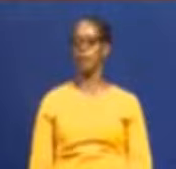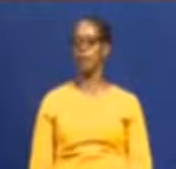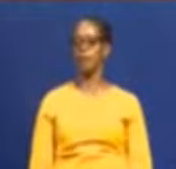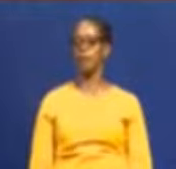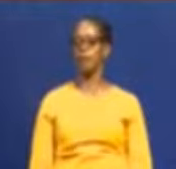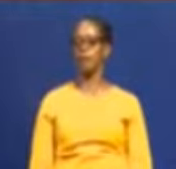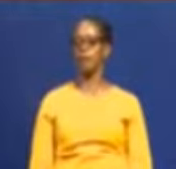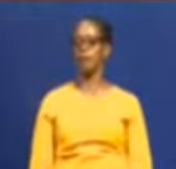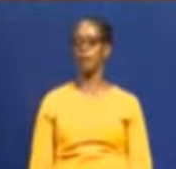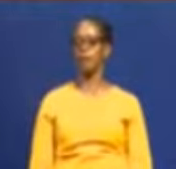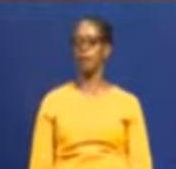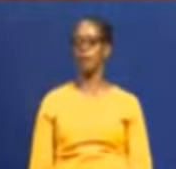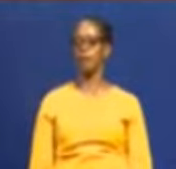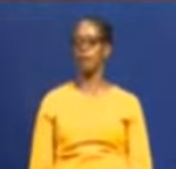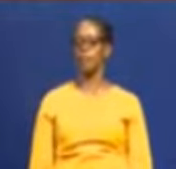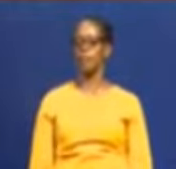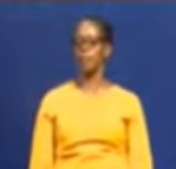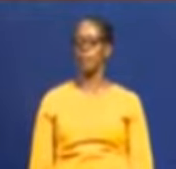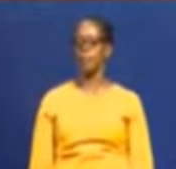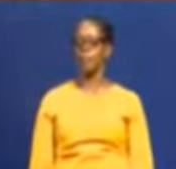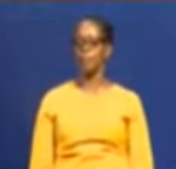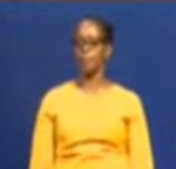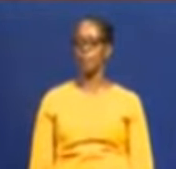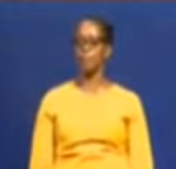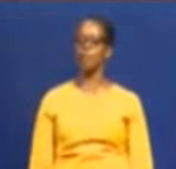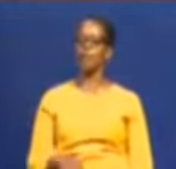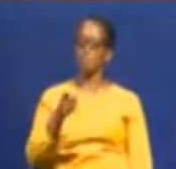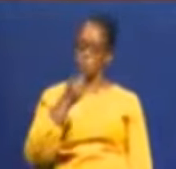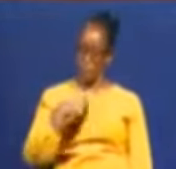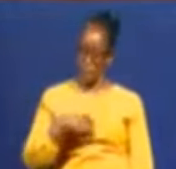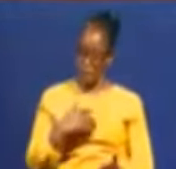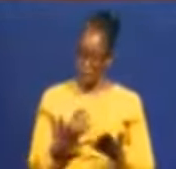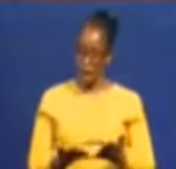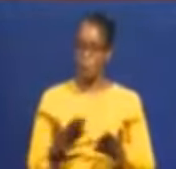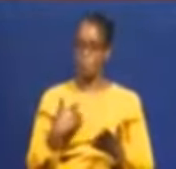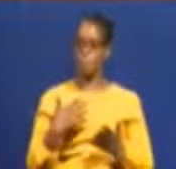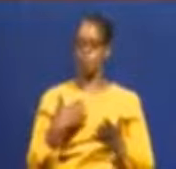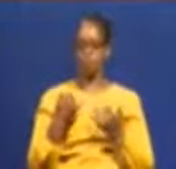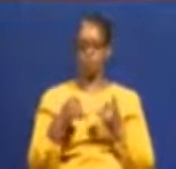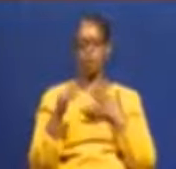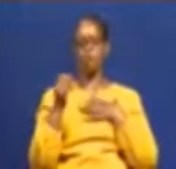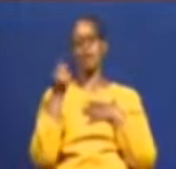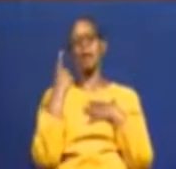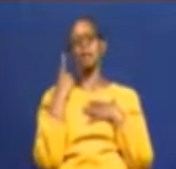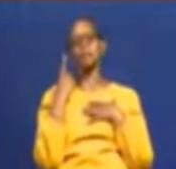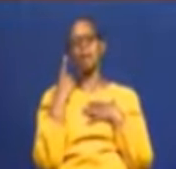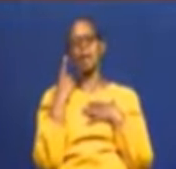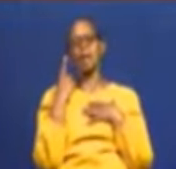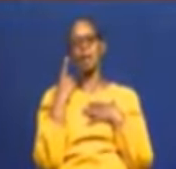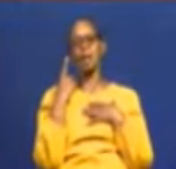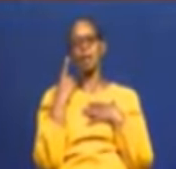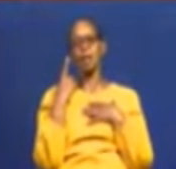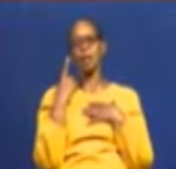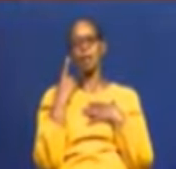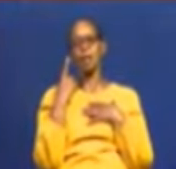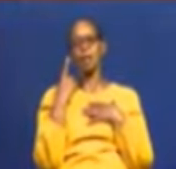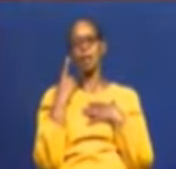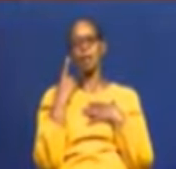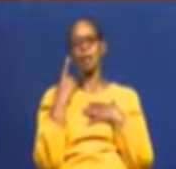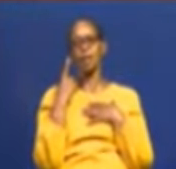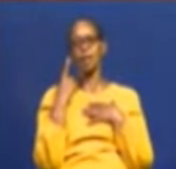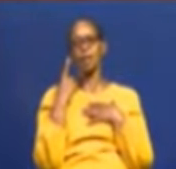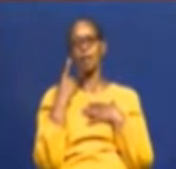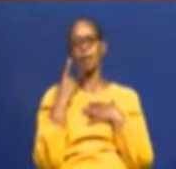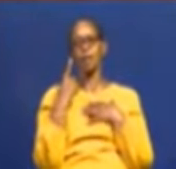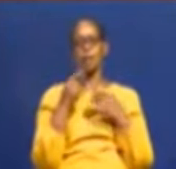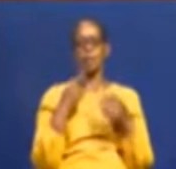I have taken time, Honorable Speaker, because, you know, we are in a period of people trying to understand what makes some of us tick, the members